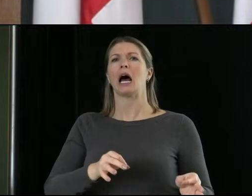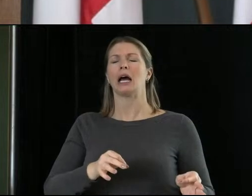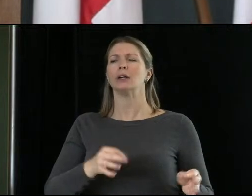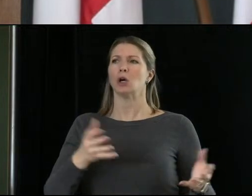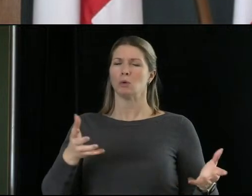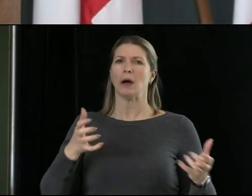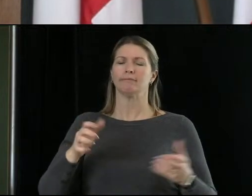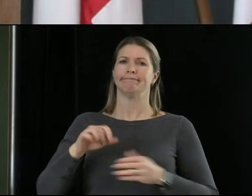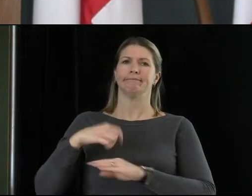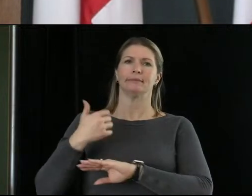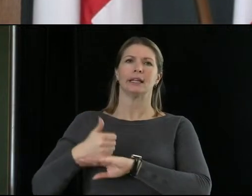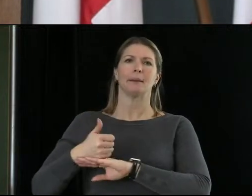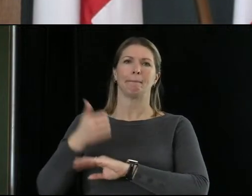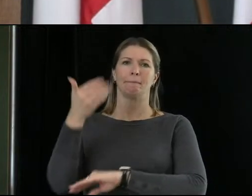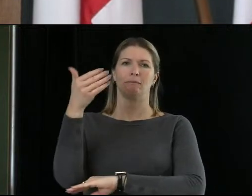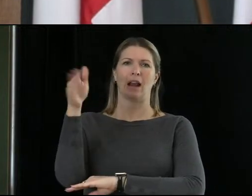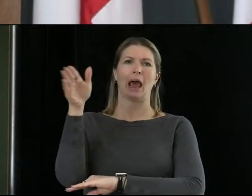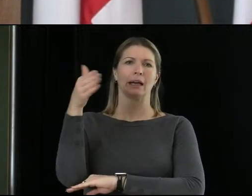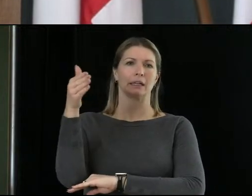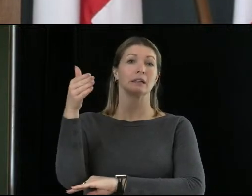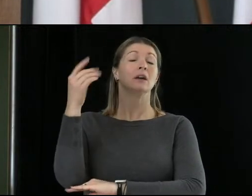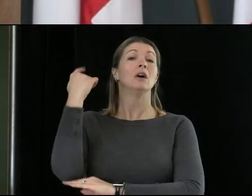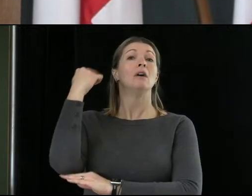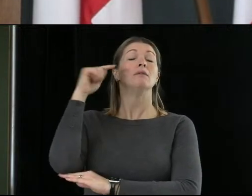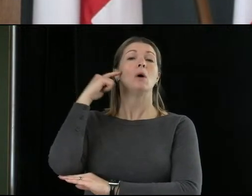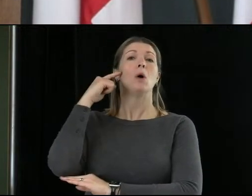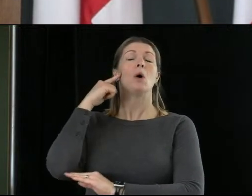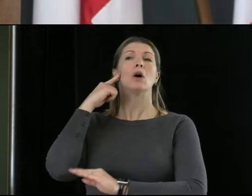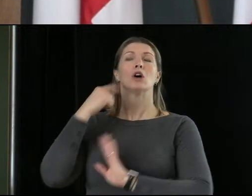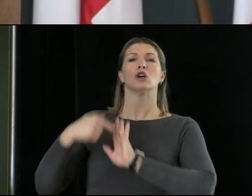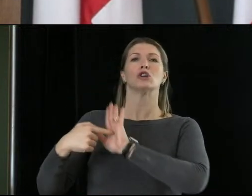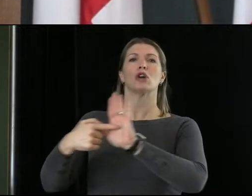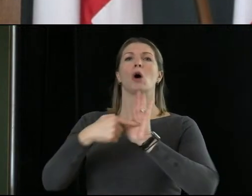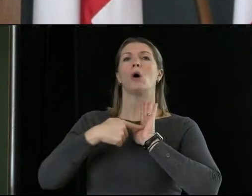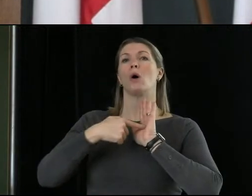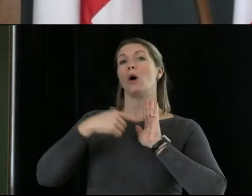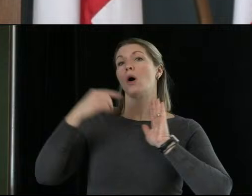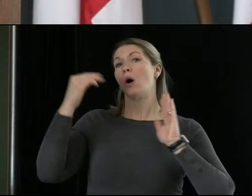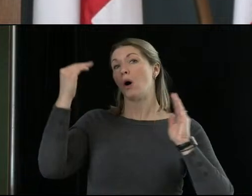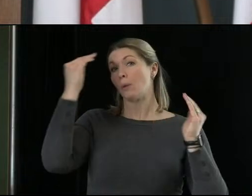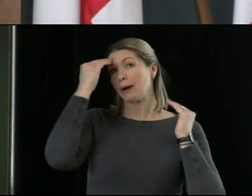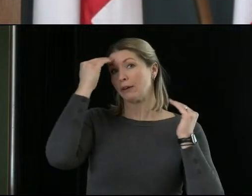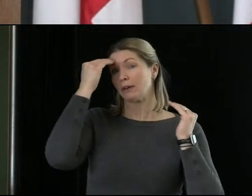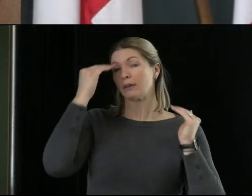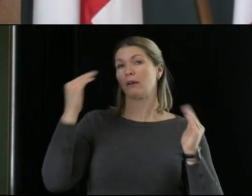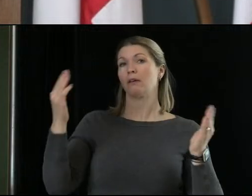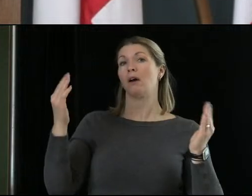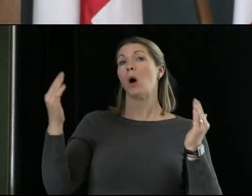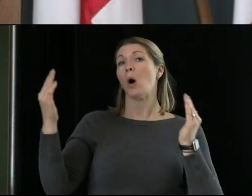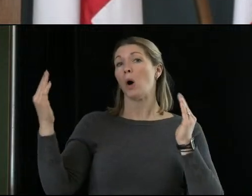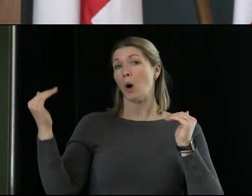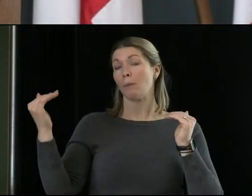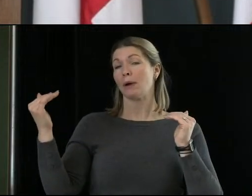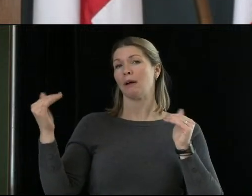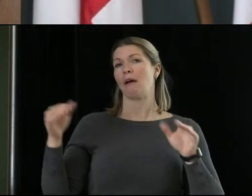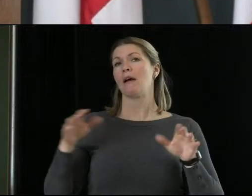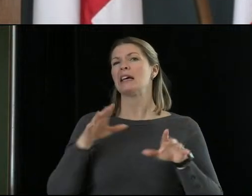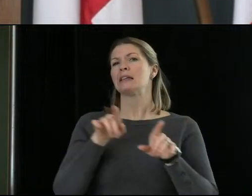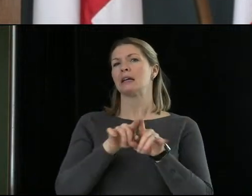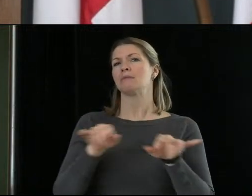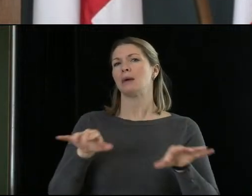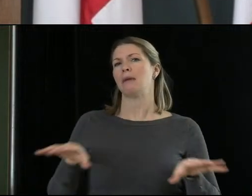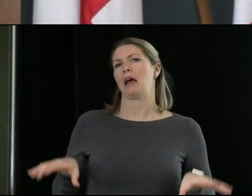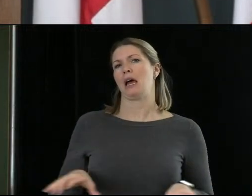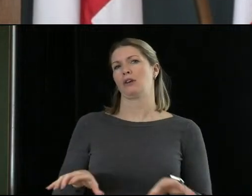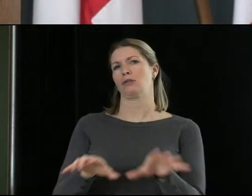This flag represents awareness, hope, and action against a scourge that affects and destroys